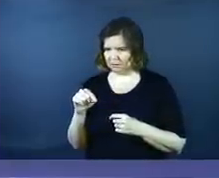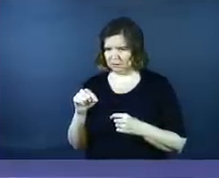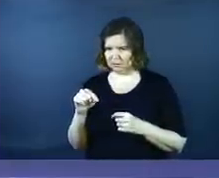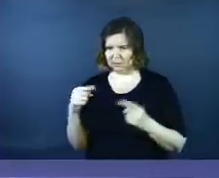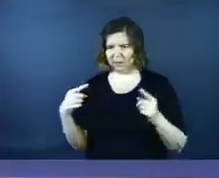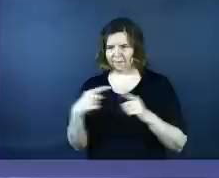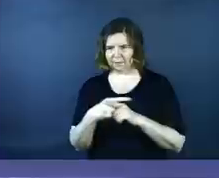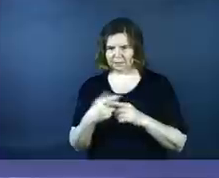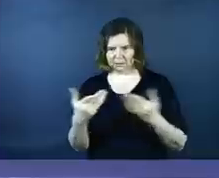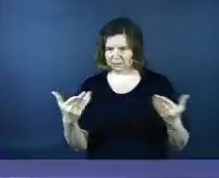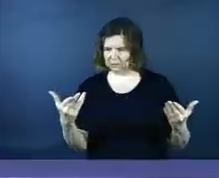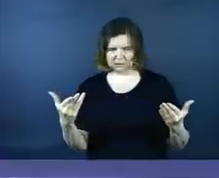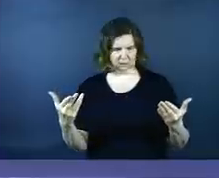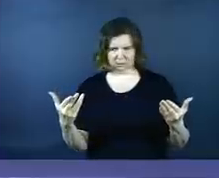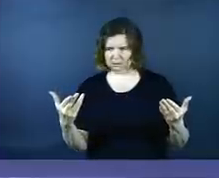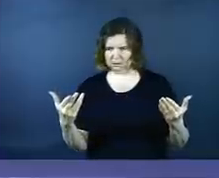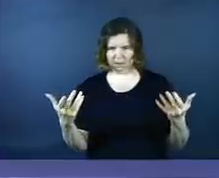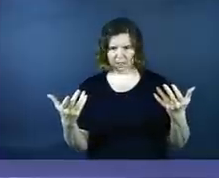conflicts,